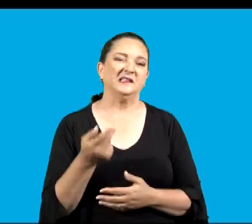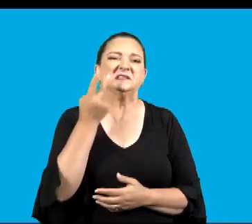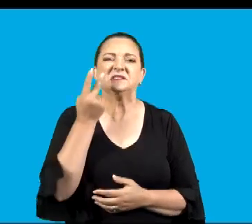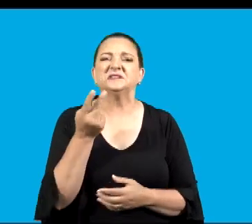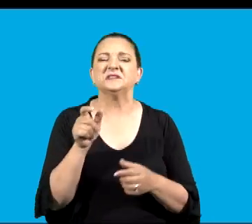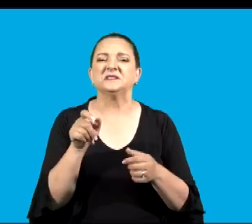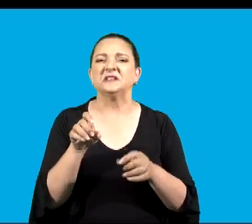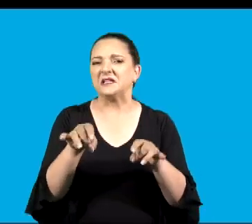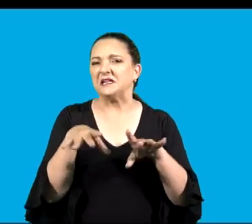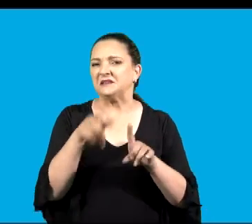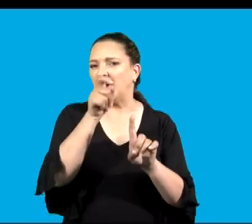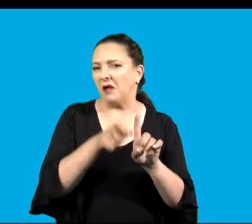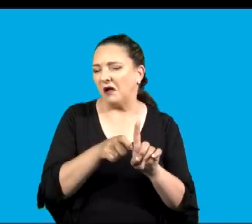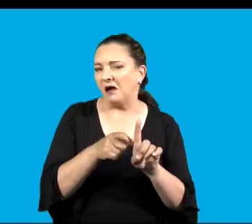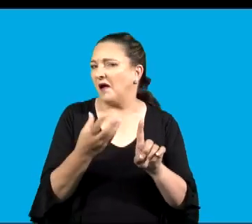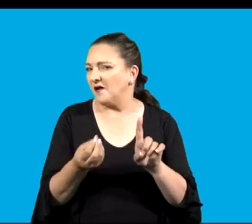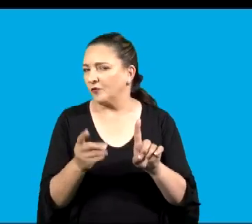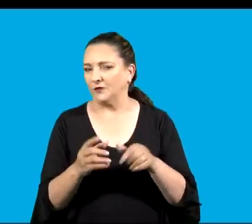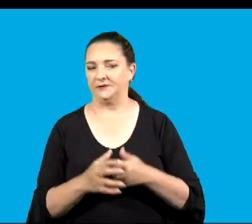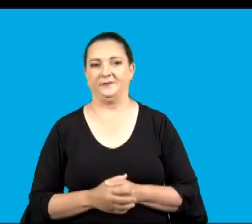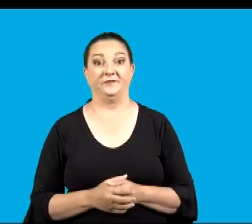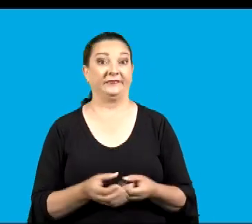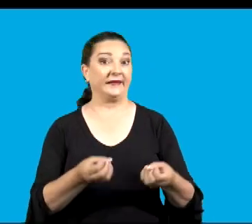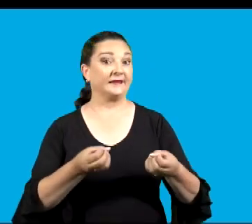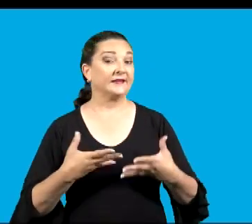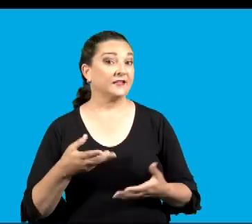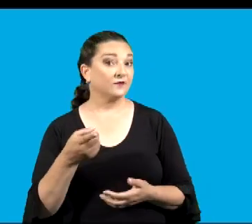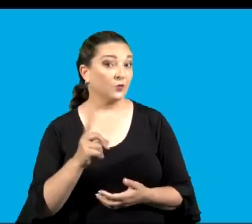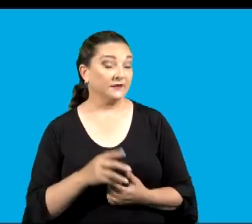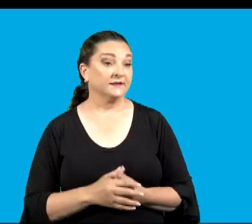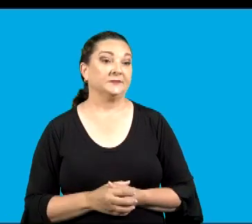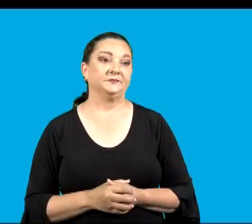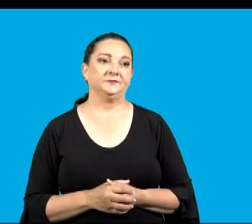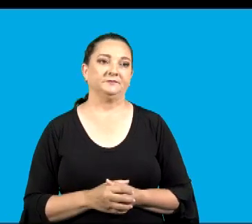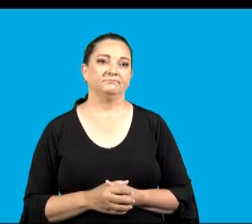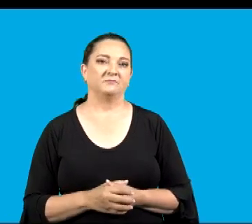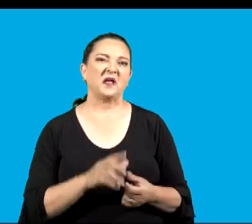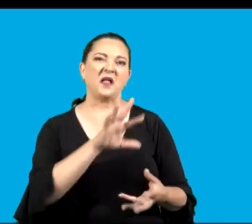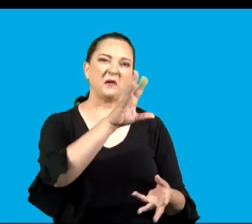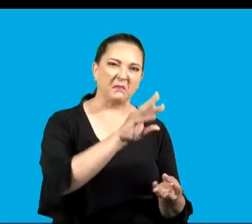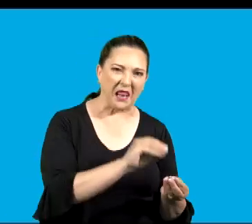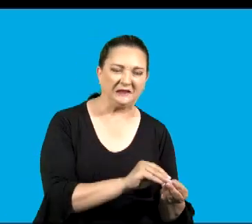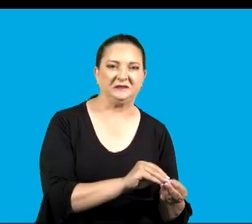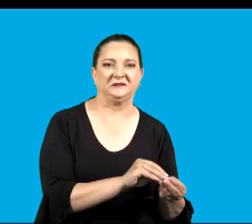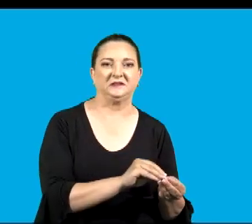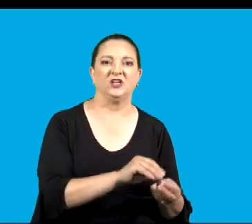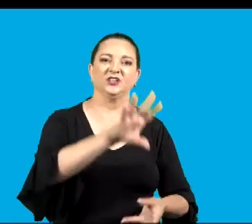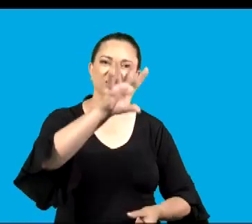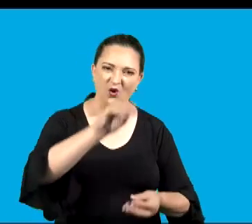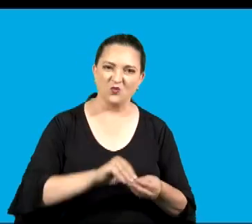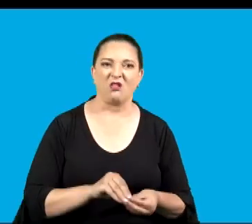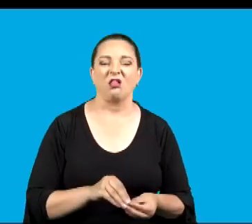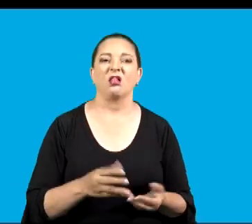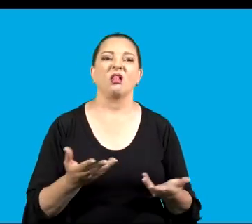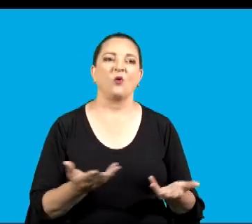examiner has for us. So what we are given here is balances and totals